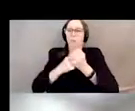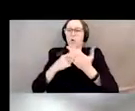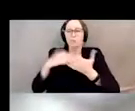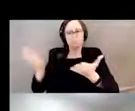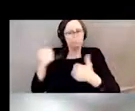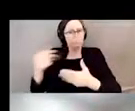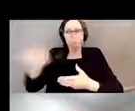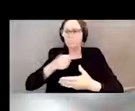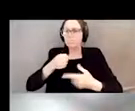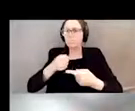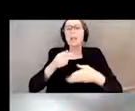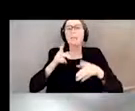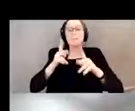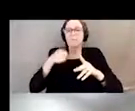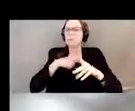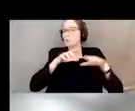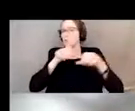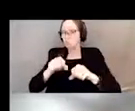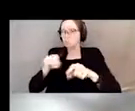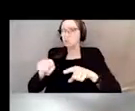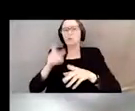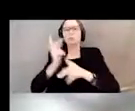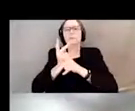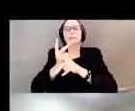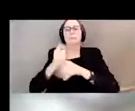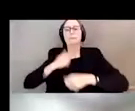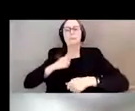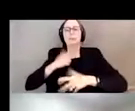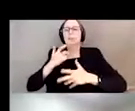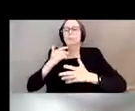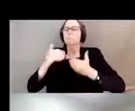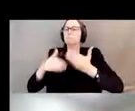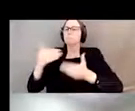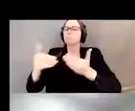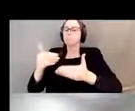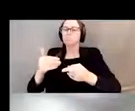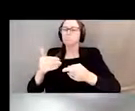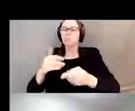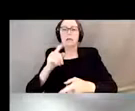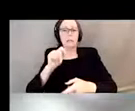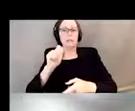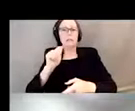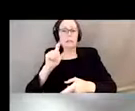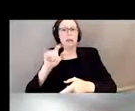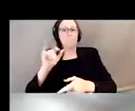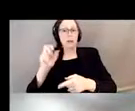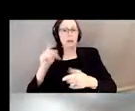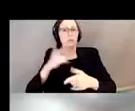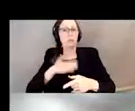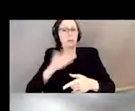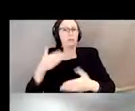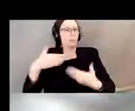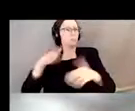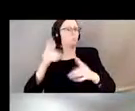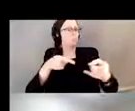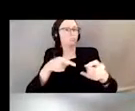United States to come into Afghanistan and maintain a military presence. The Taliban was willing to give Al-Qaeda up.